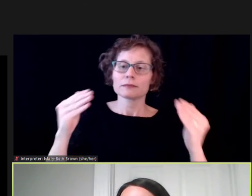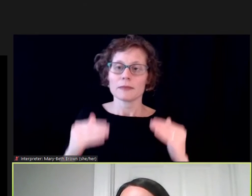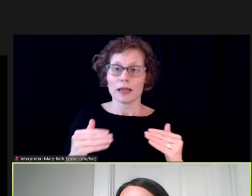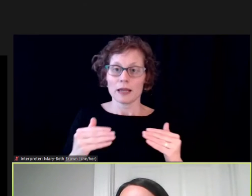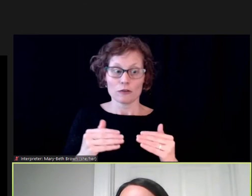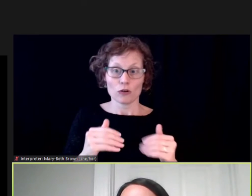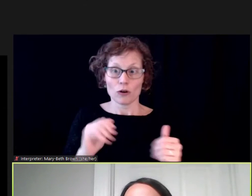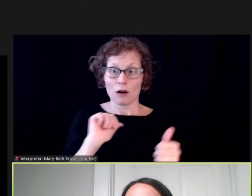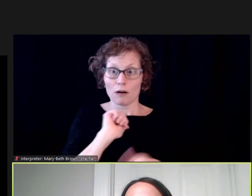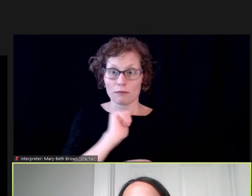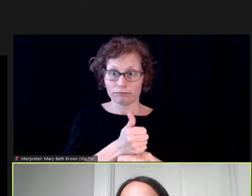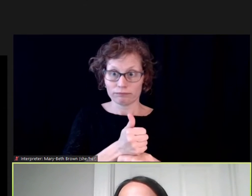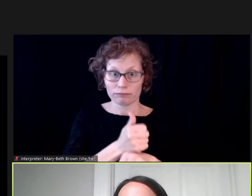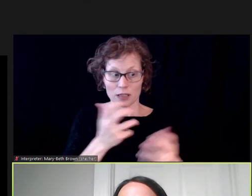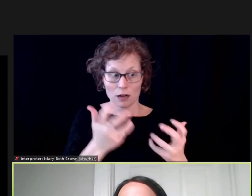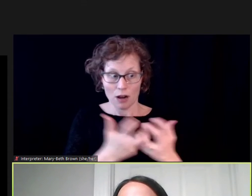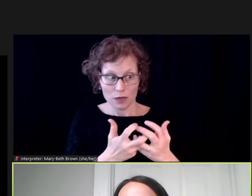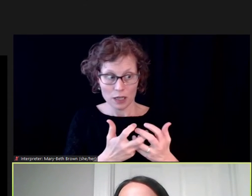you begin.